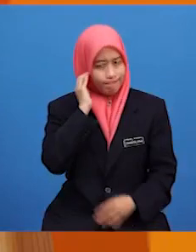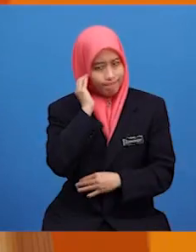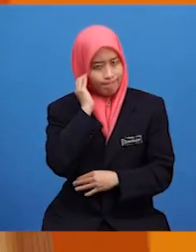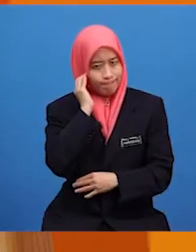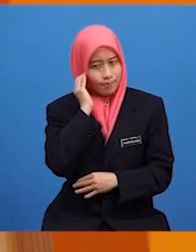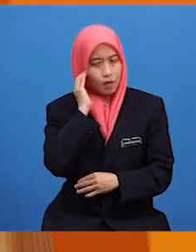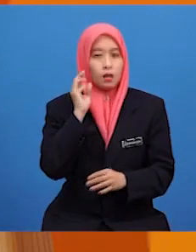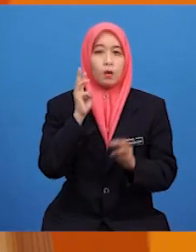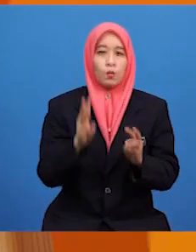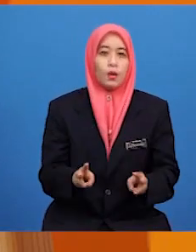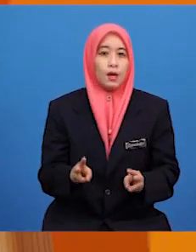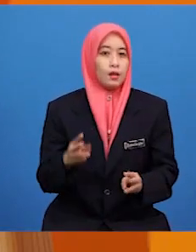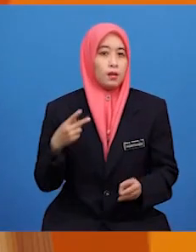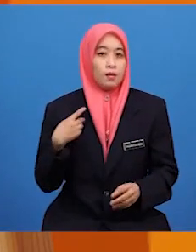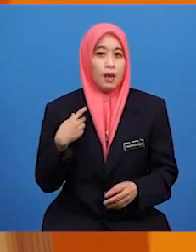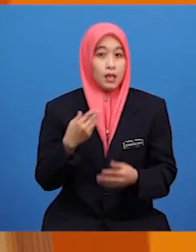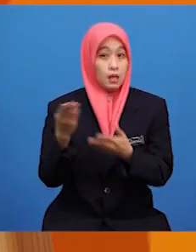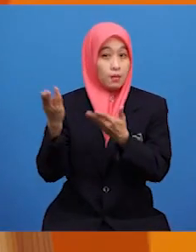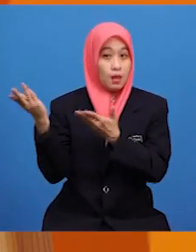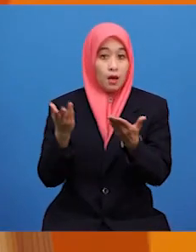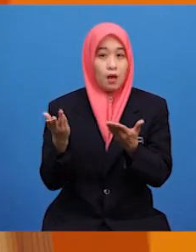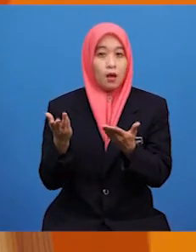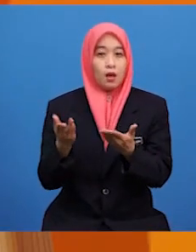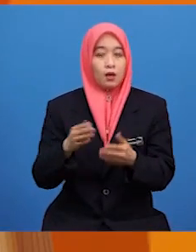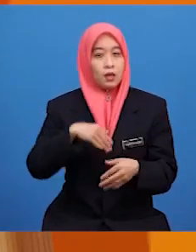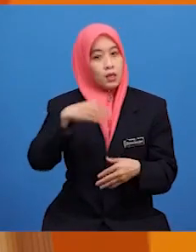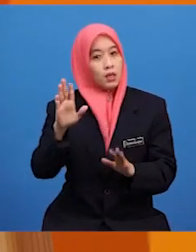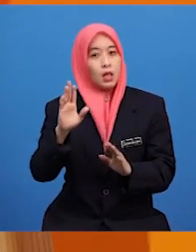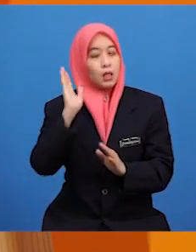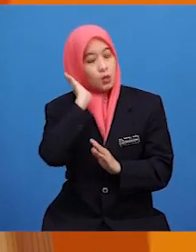Well, we should let him sleep then, right?